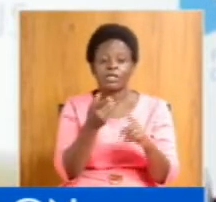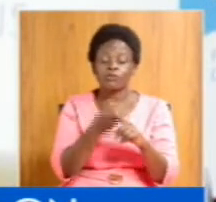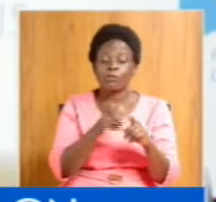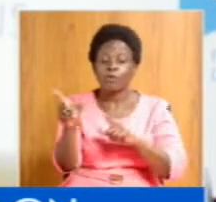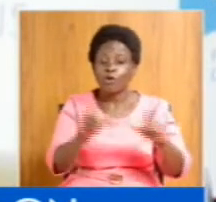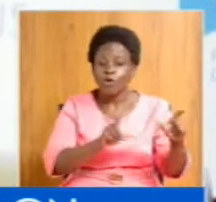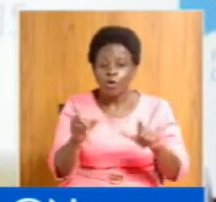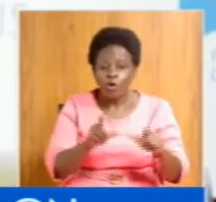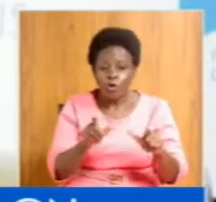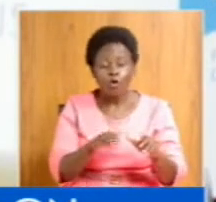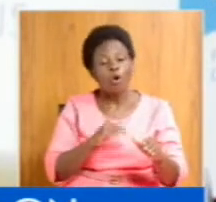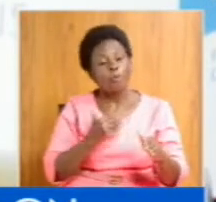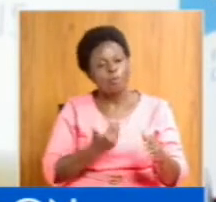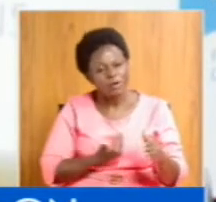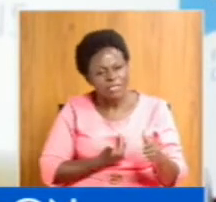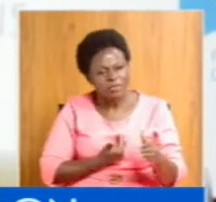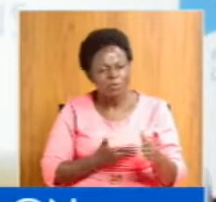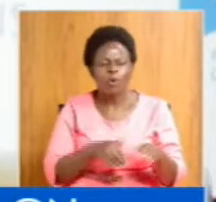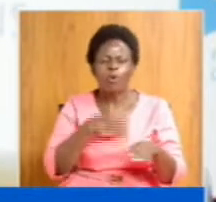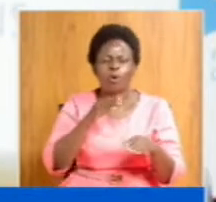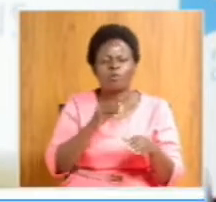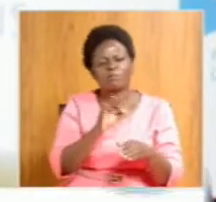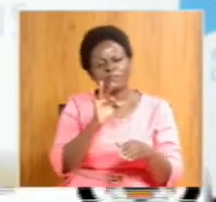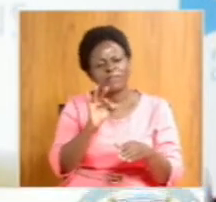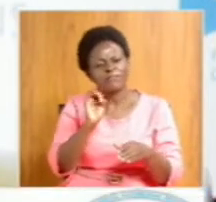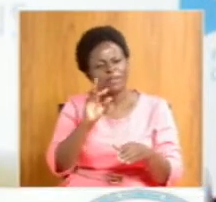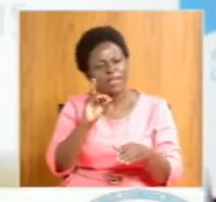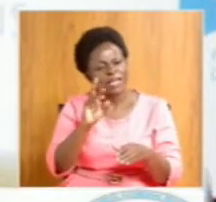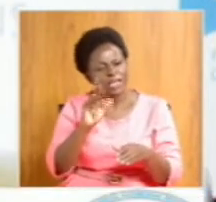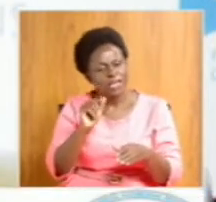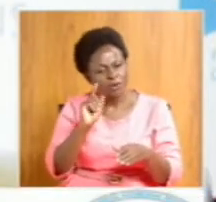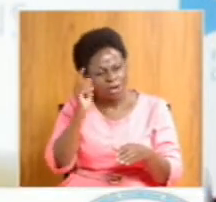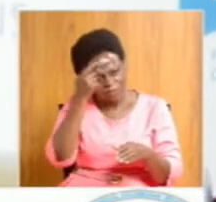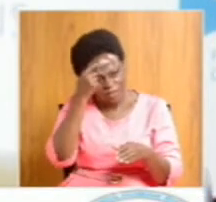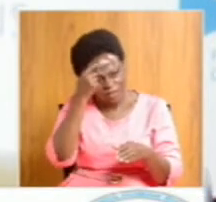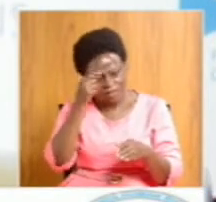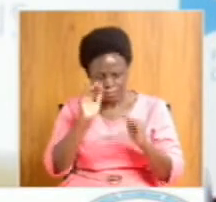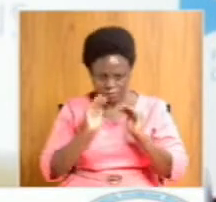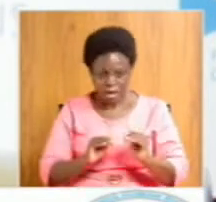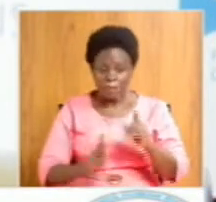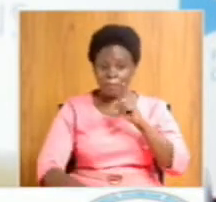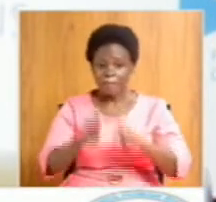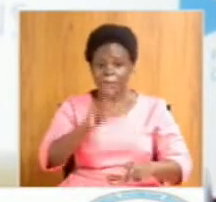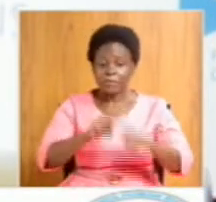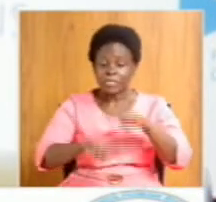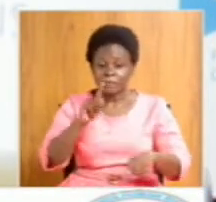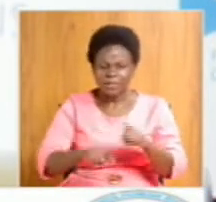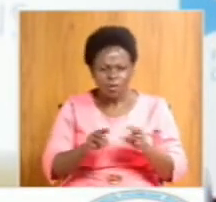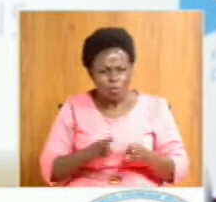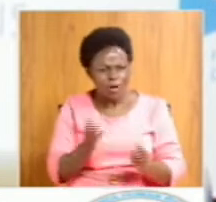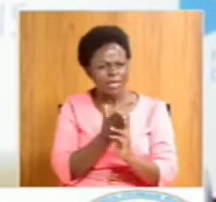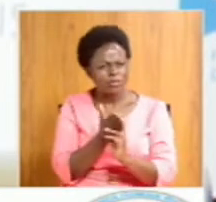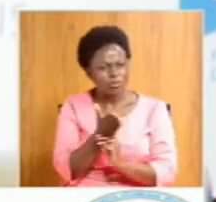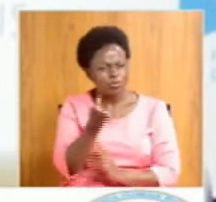or municipal or federal government. First and participation, citizens' is a